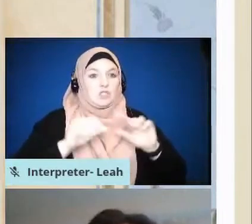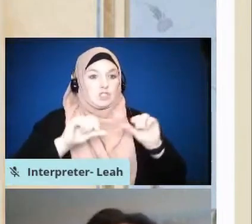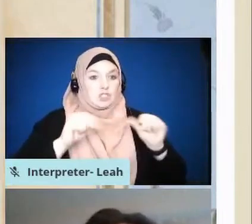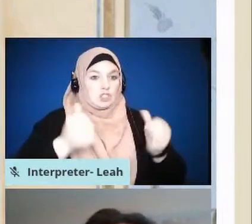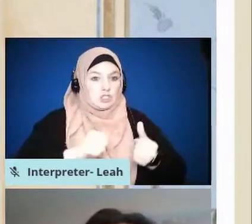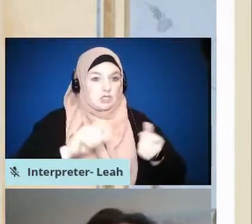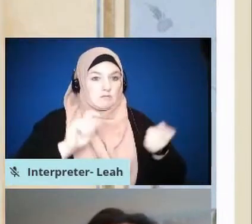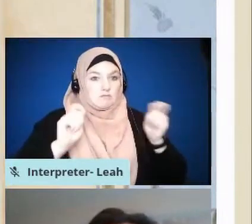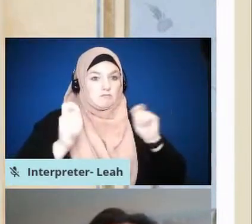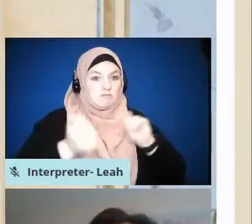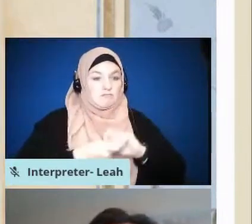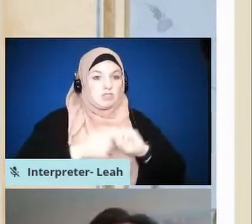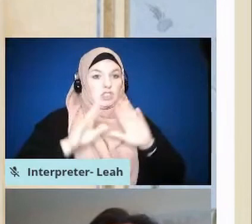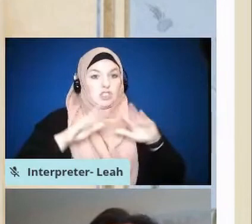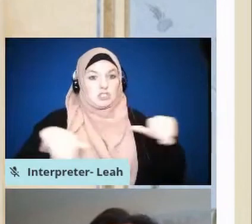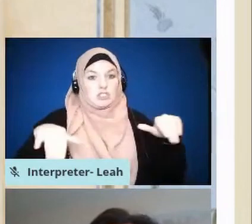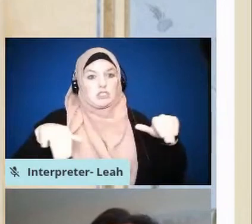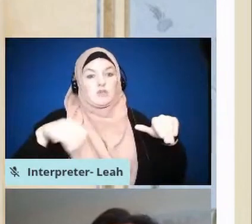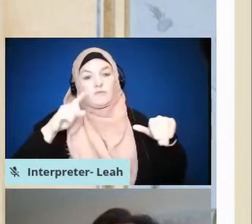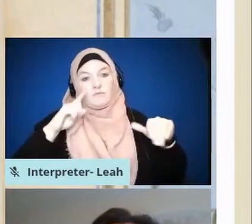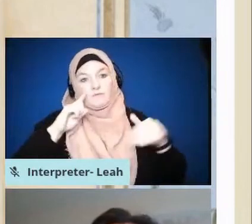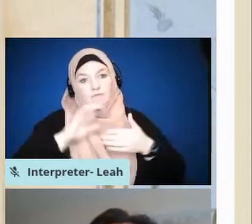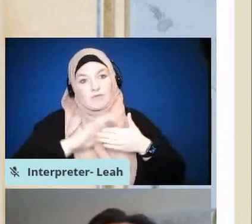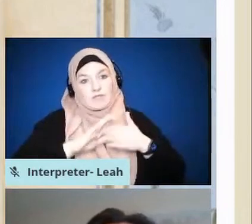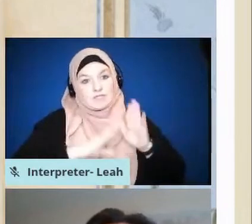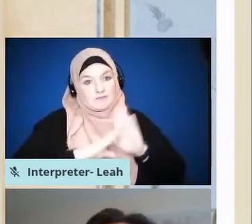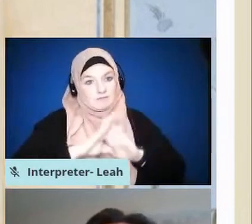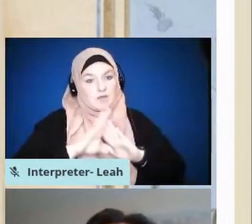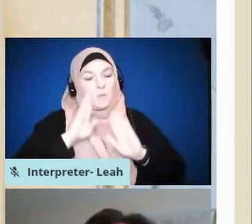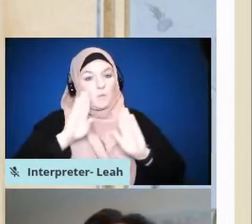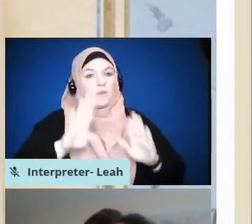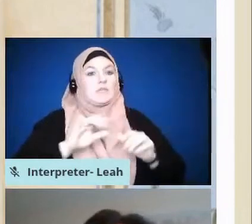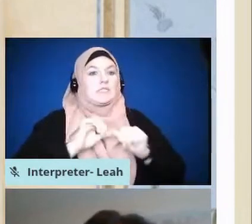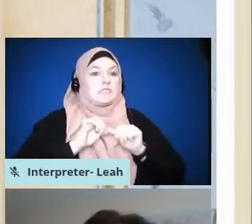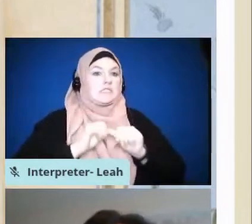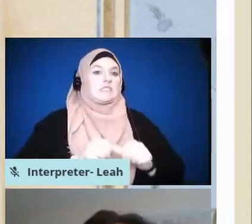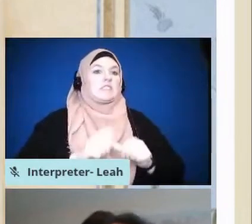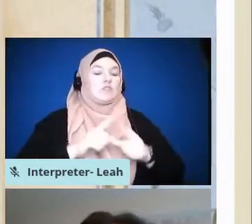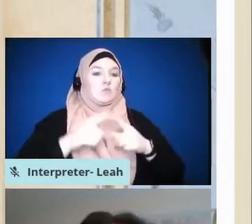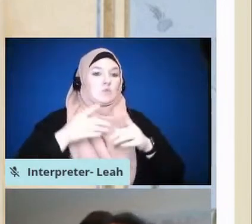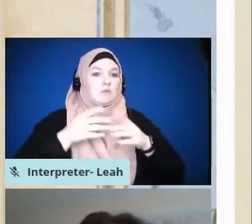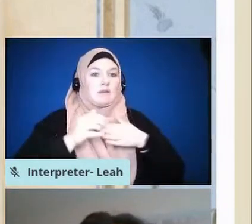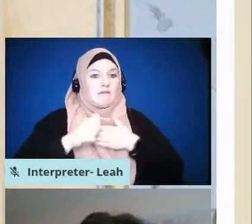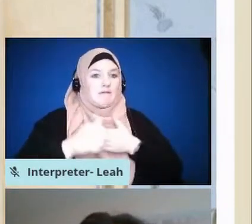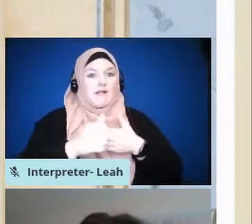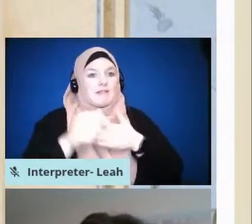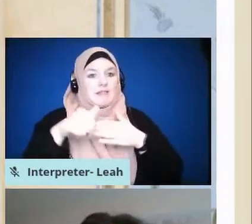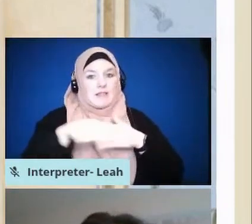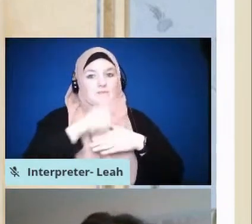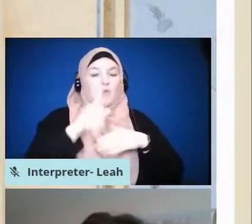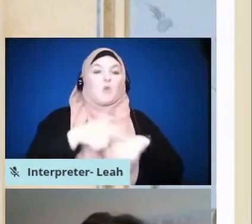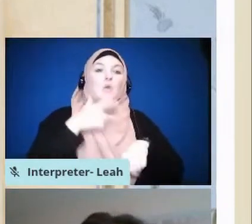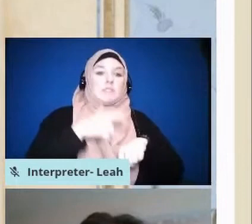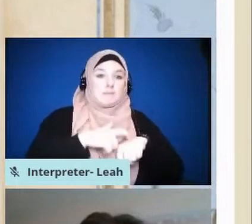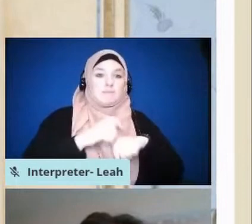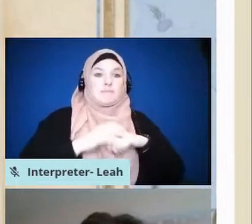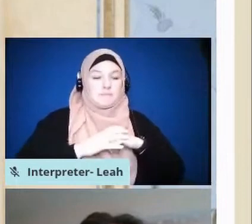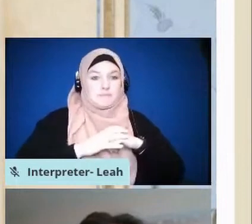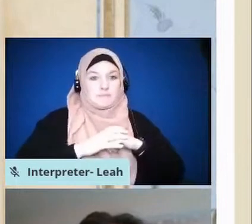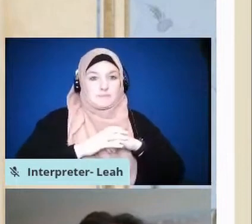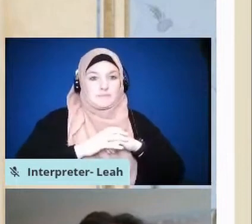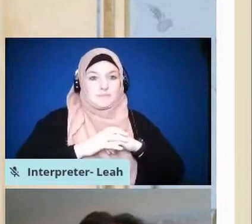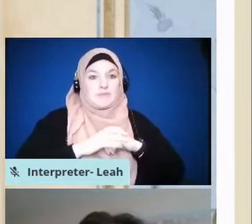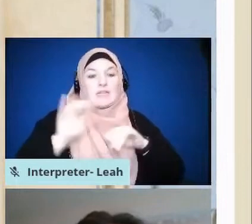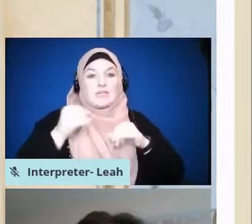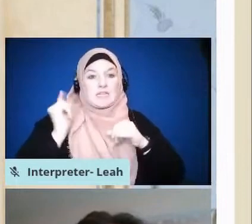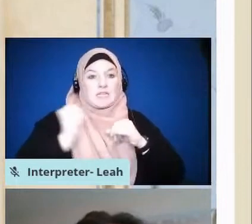form children's religious and faith development and will continue to direct them for a long period of time.